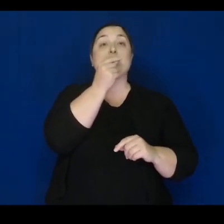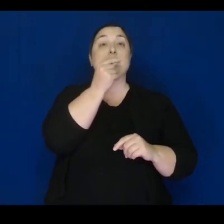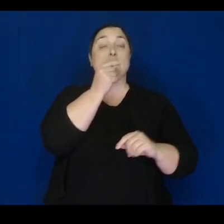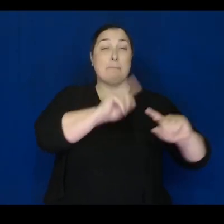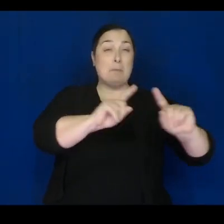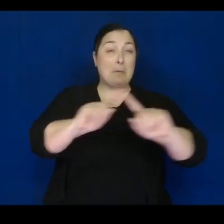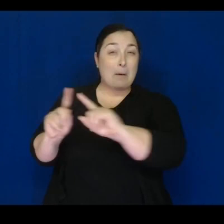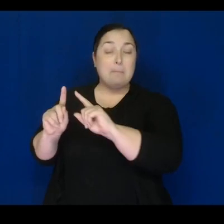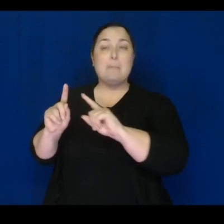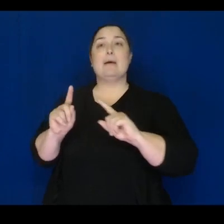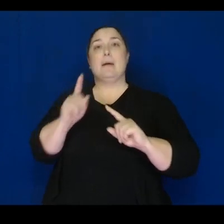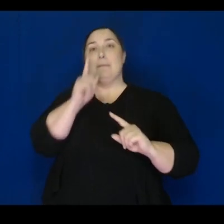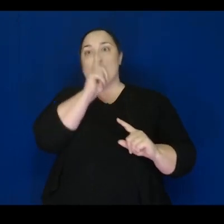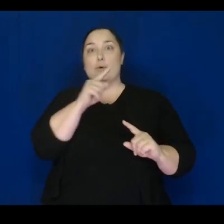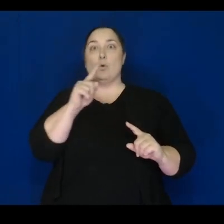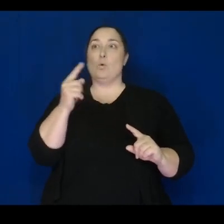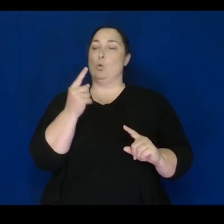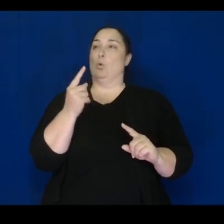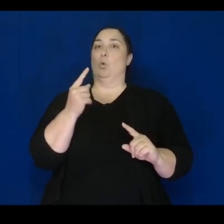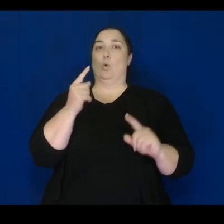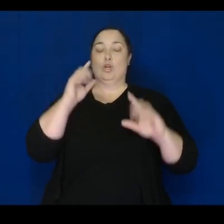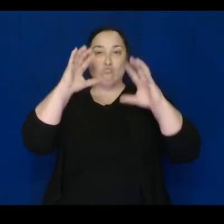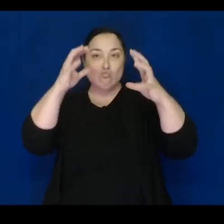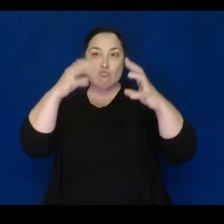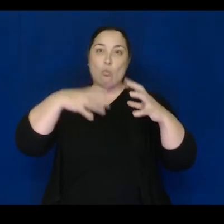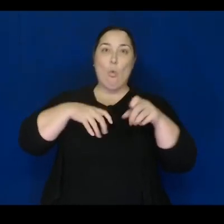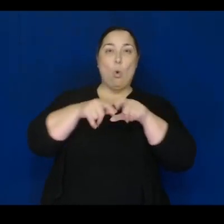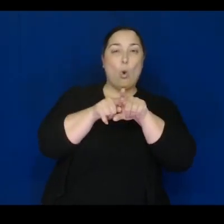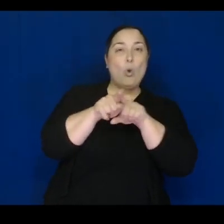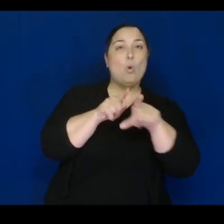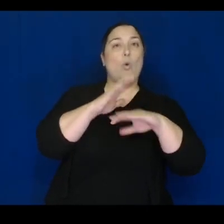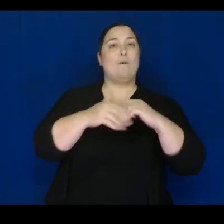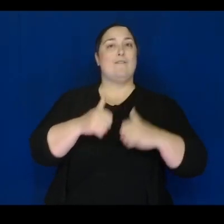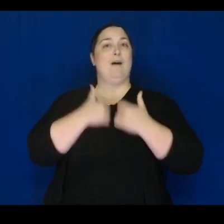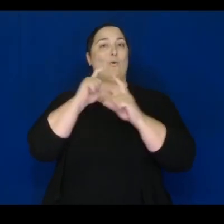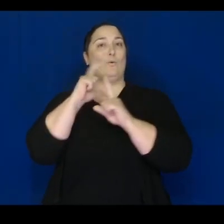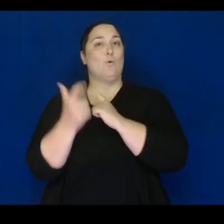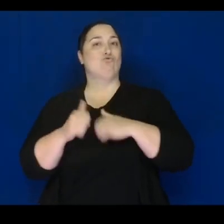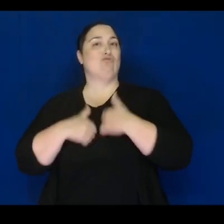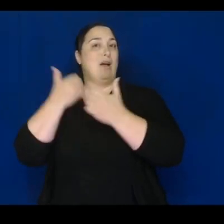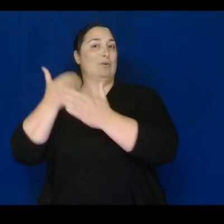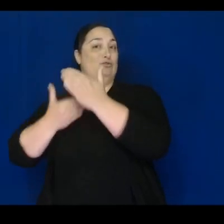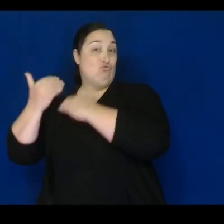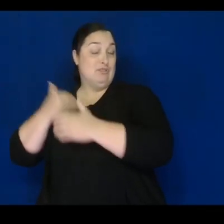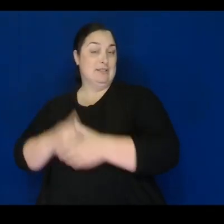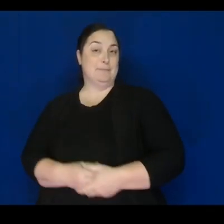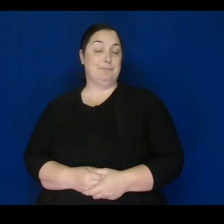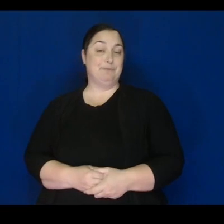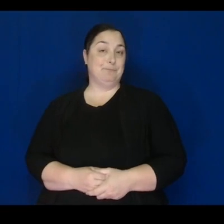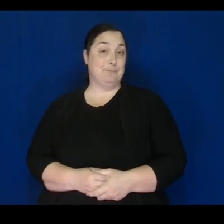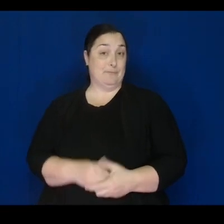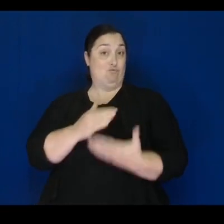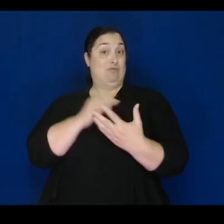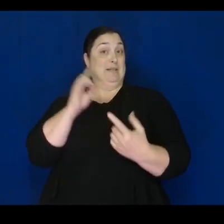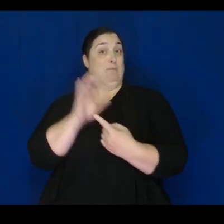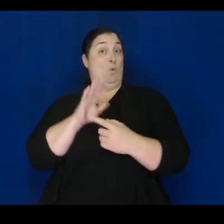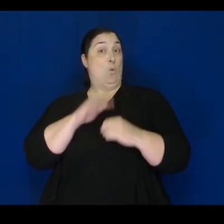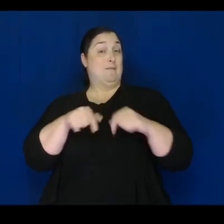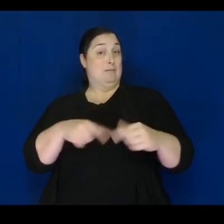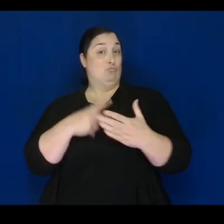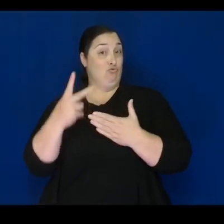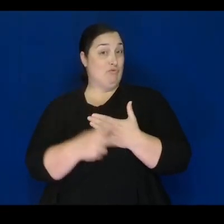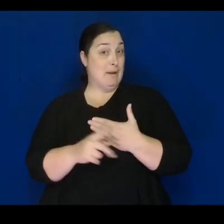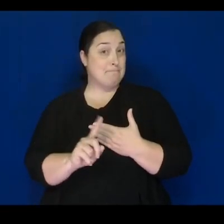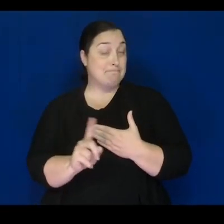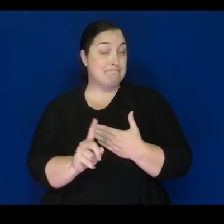more about many of our cultures and histories. And most importantly, what's really important about this program is